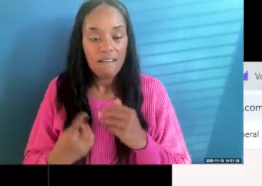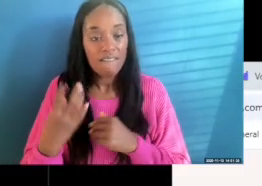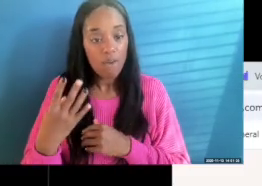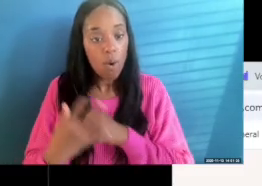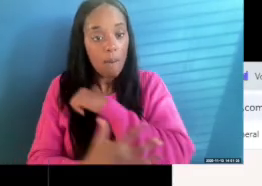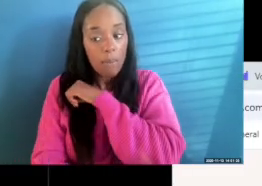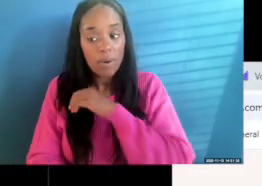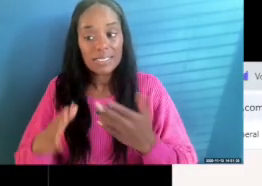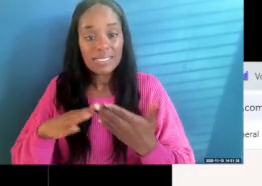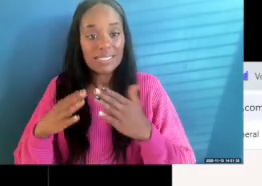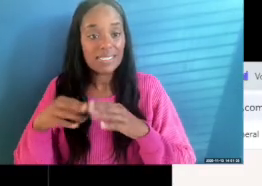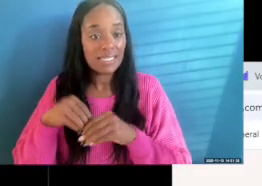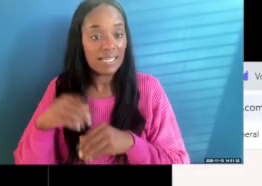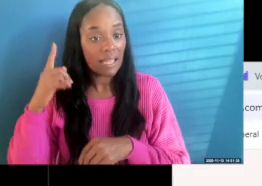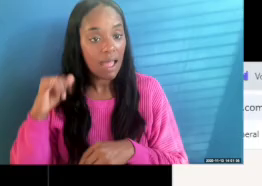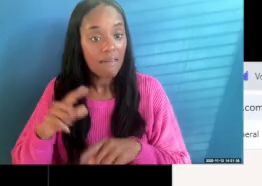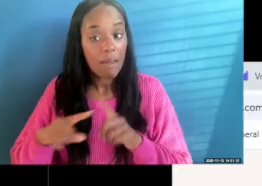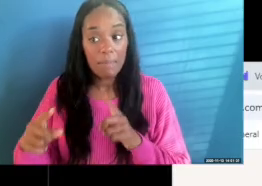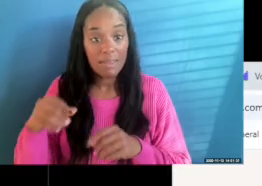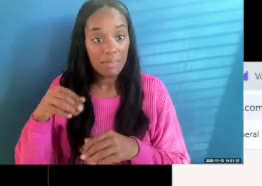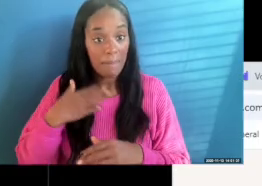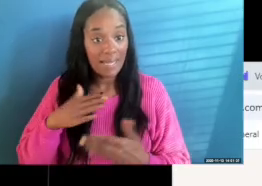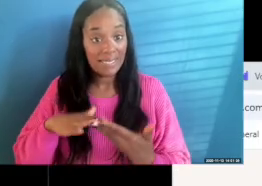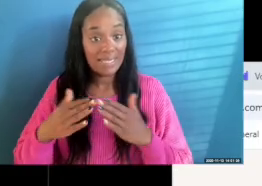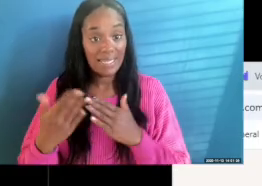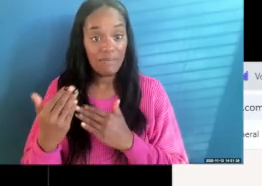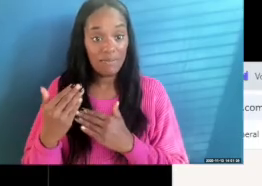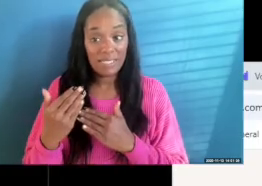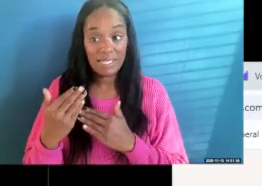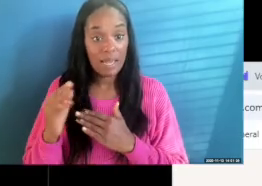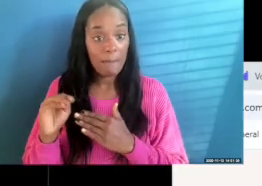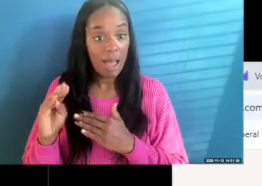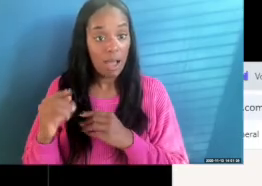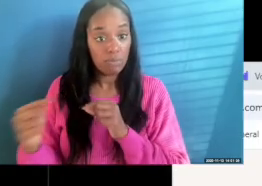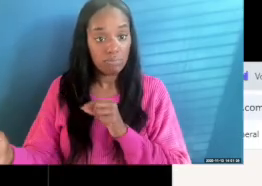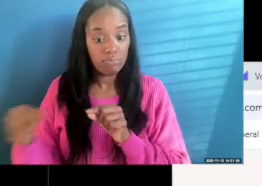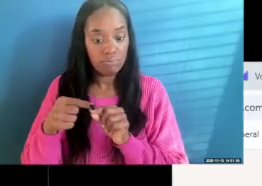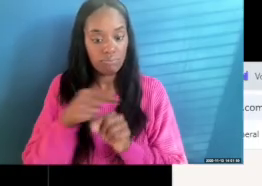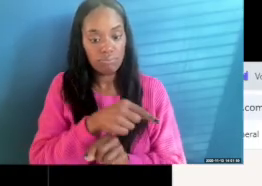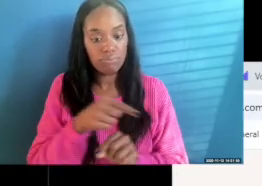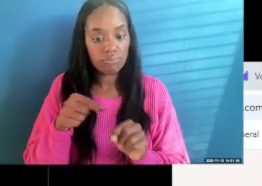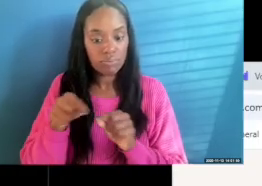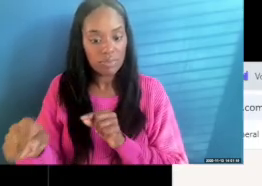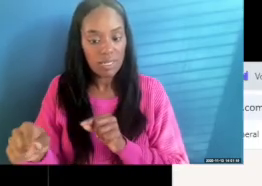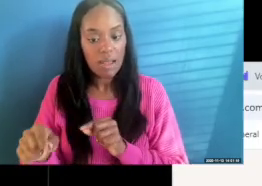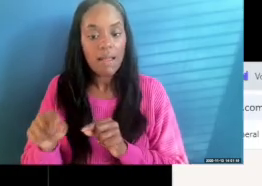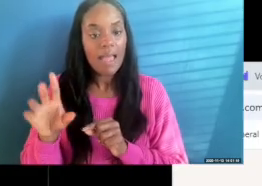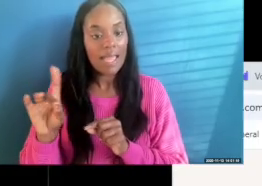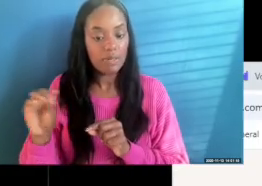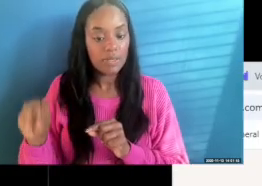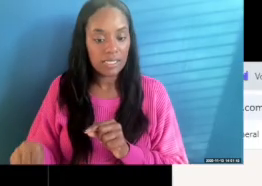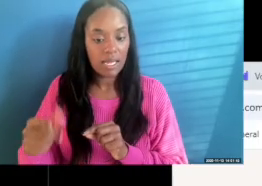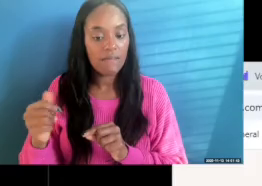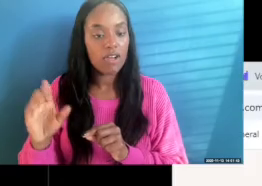justice advocate and economic justice activist, leader, but also as a mayor of a farm worker city that